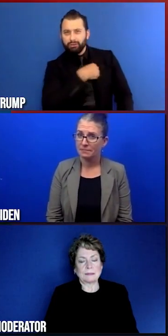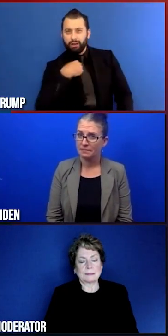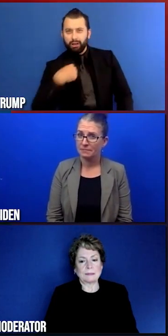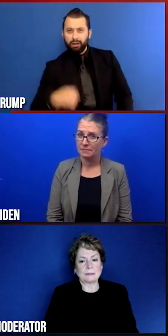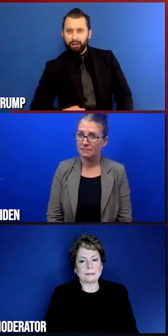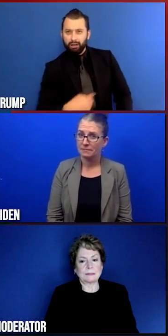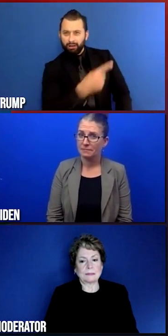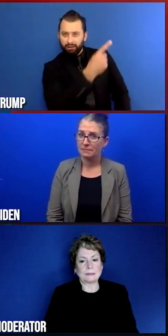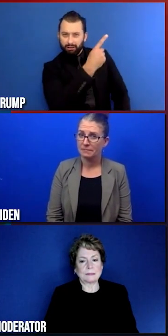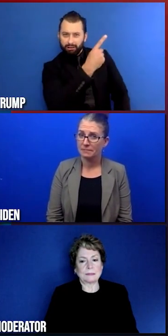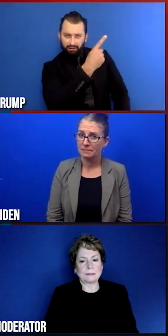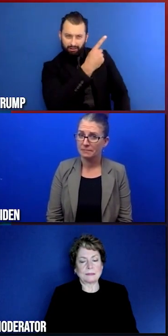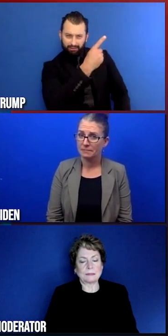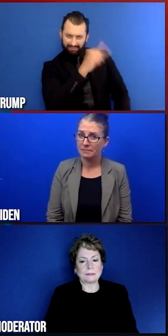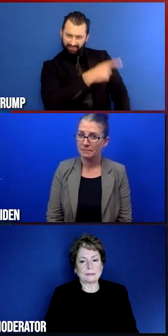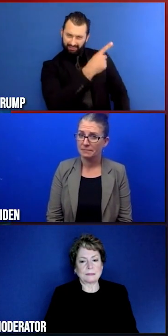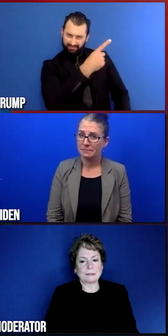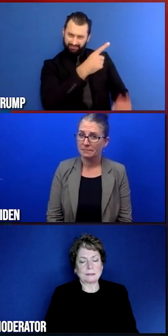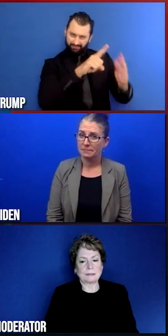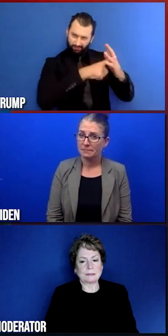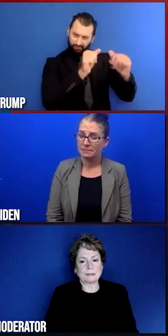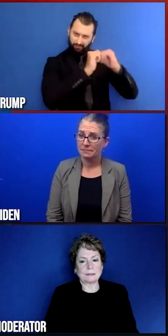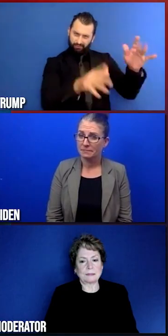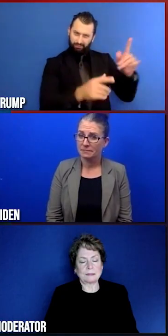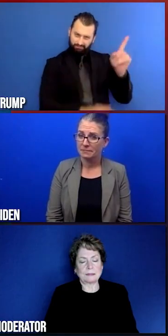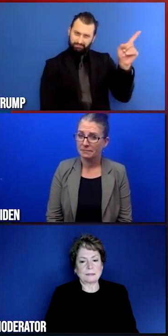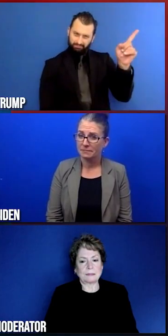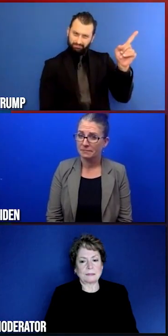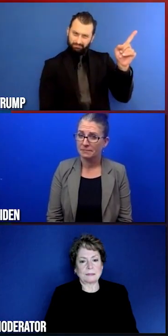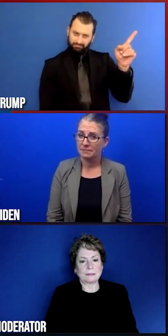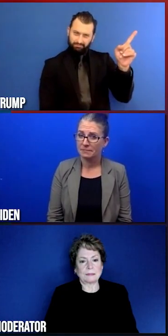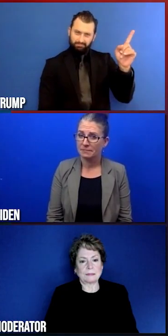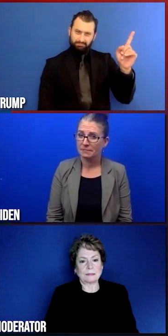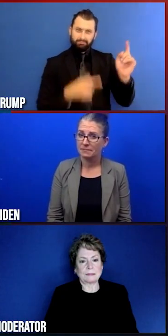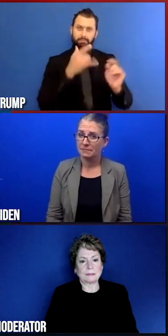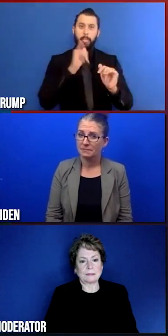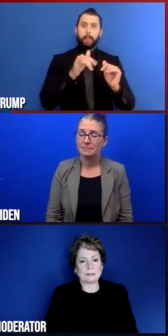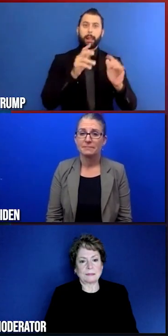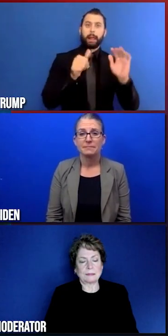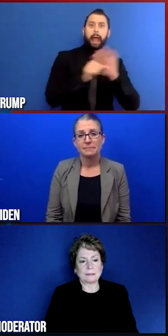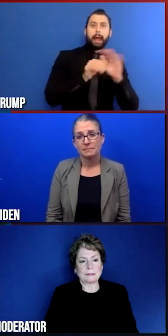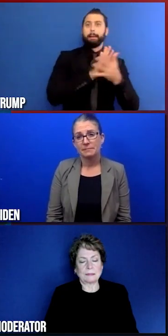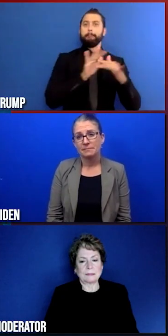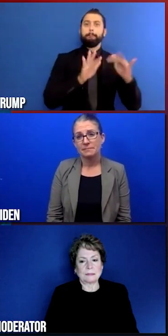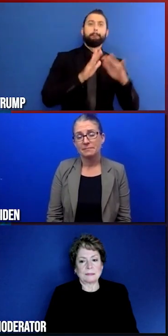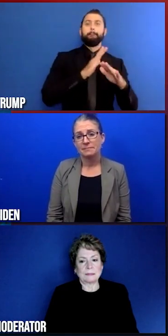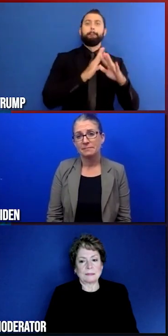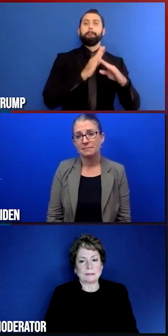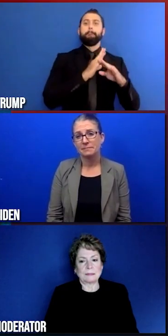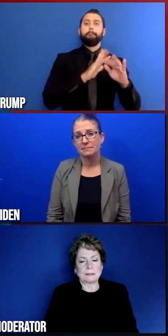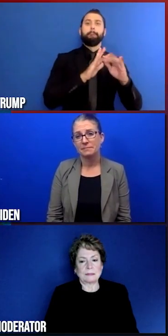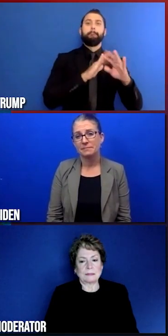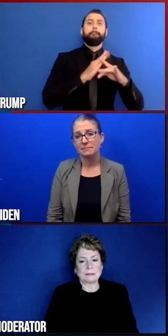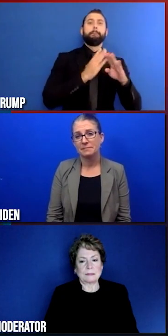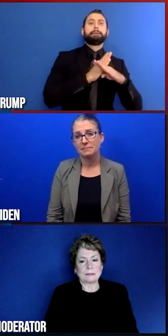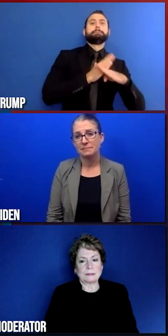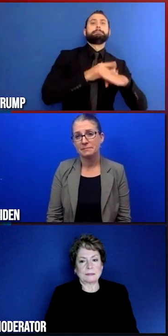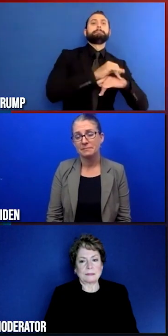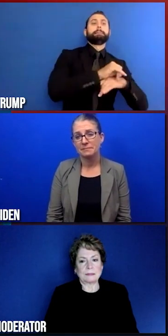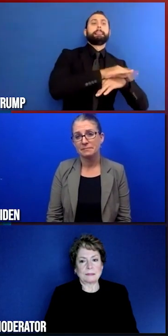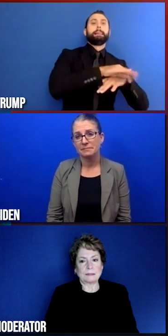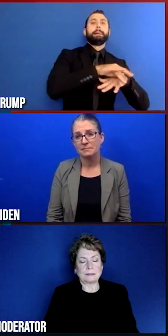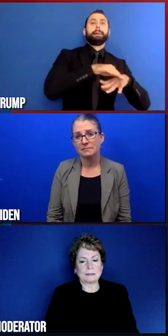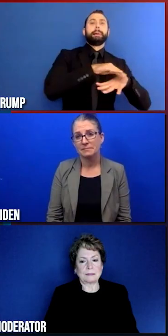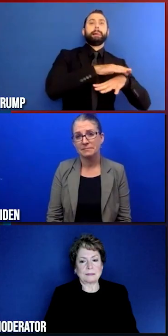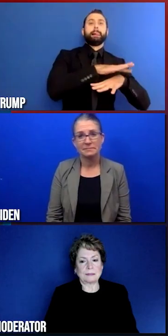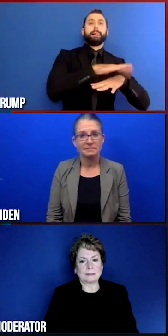from going into the rest of China for the most part, but they didn't keep it from coming out to the world, including Europe and ourselves. Vice